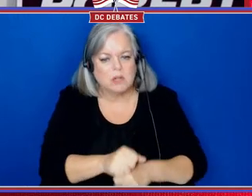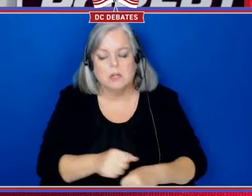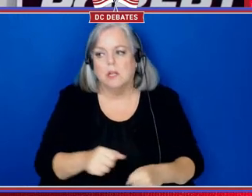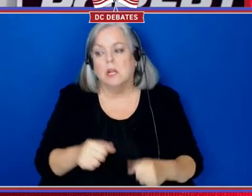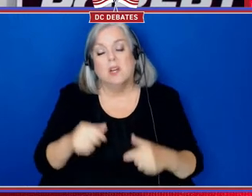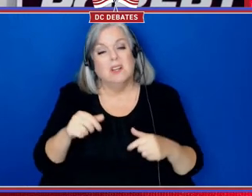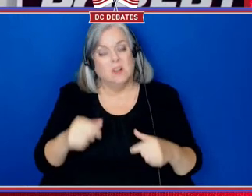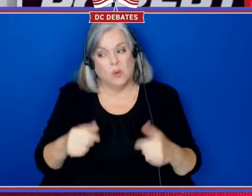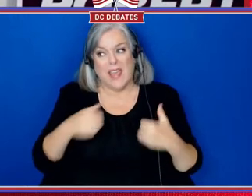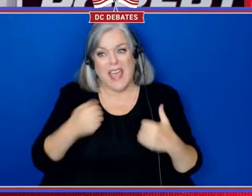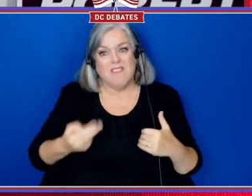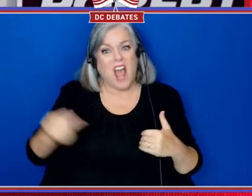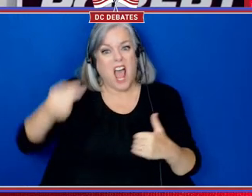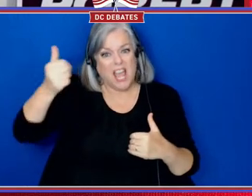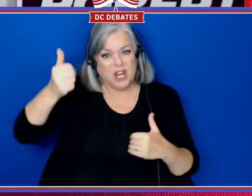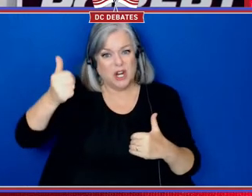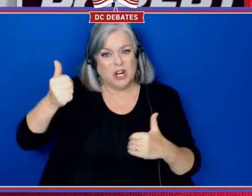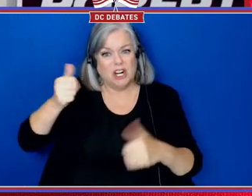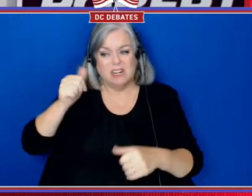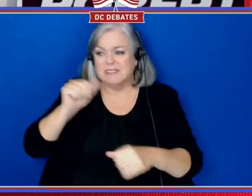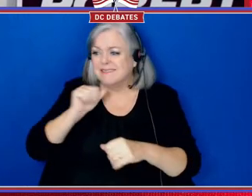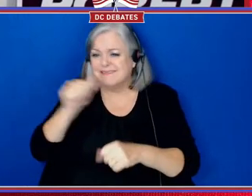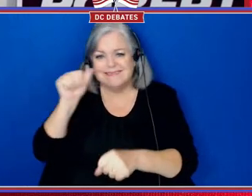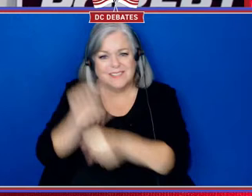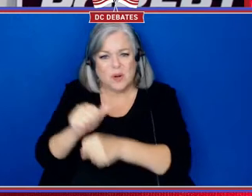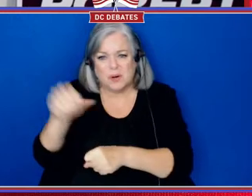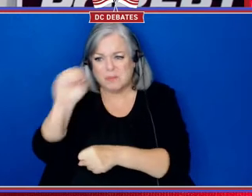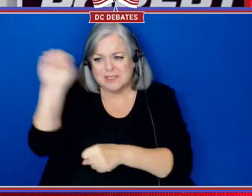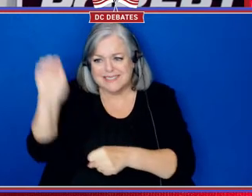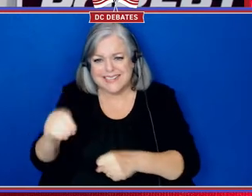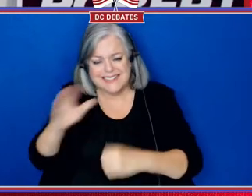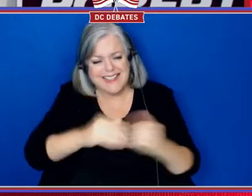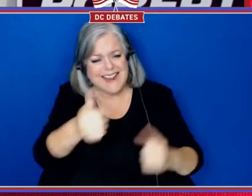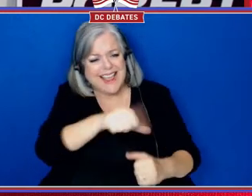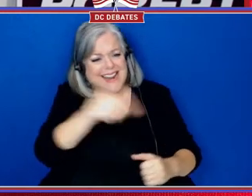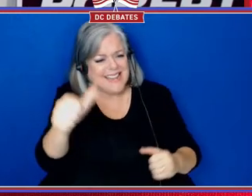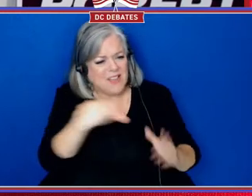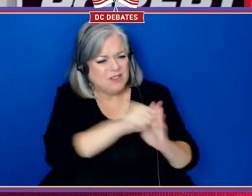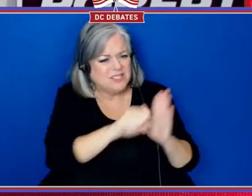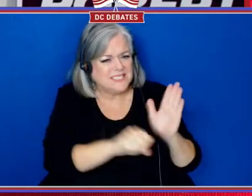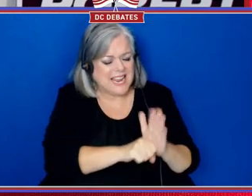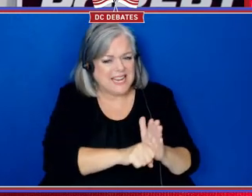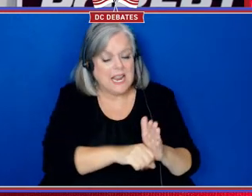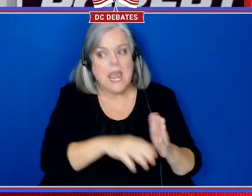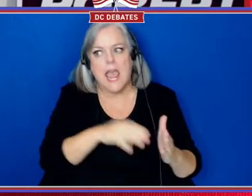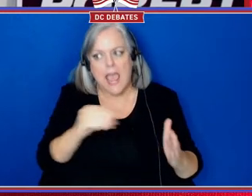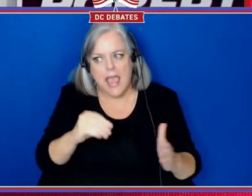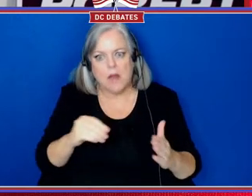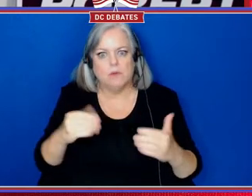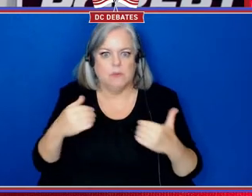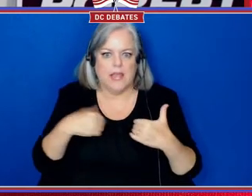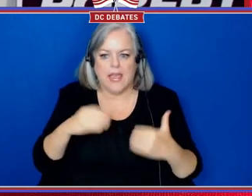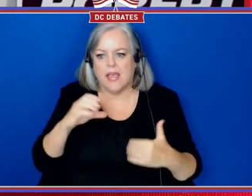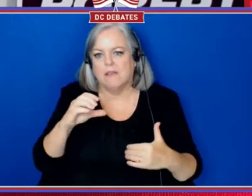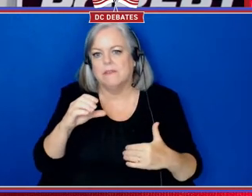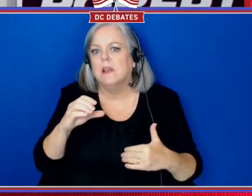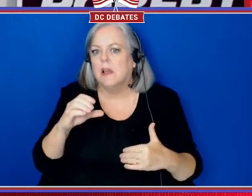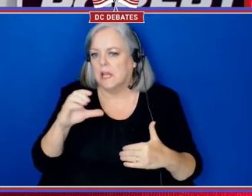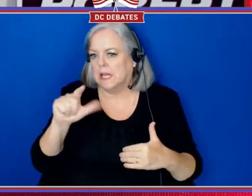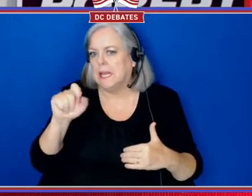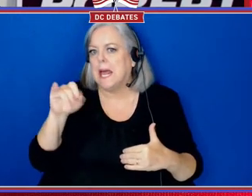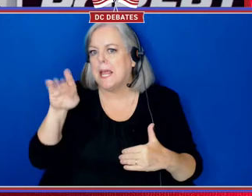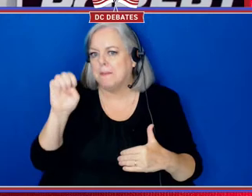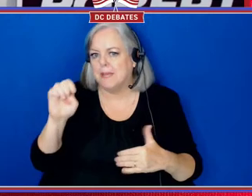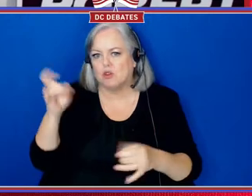And we face a climate crisis like the rest of the nation. I want to make something clear about the jobs guarantee program. This is